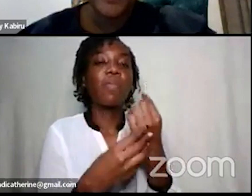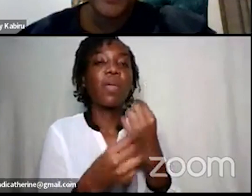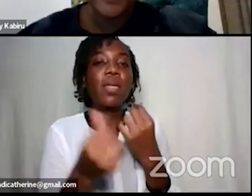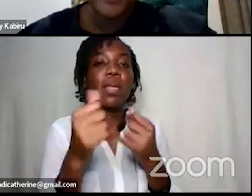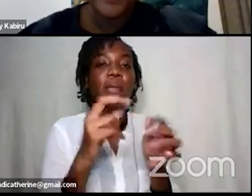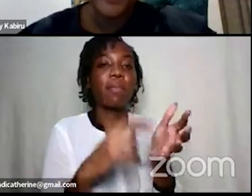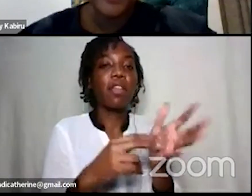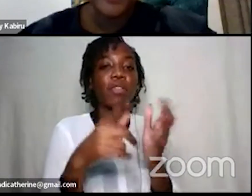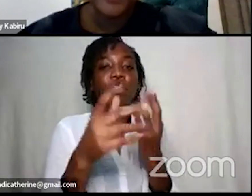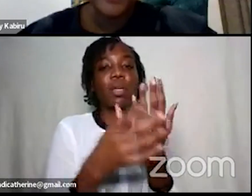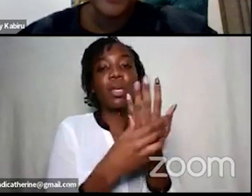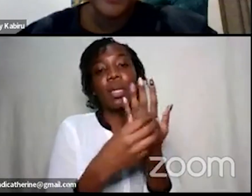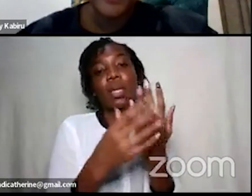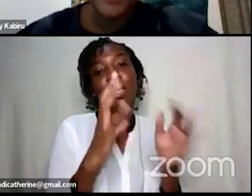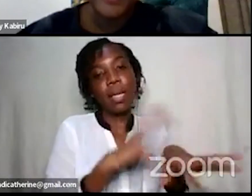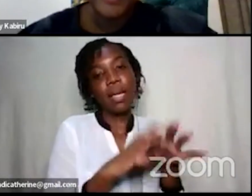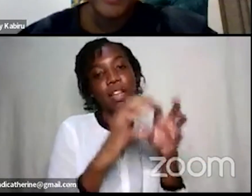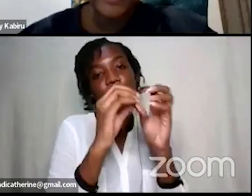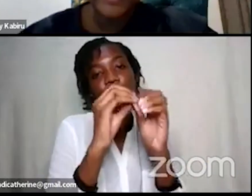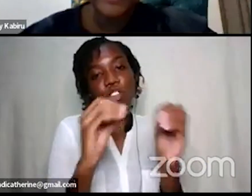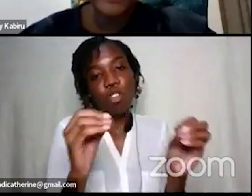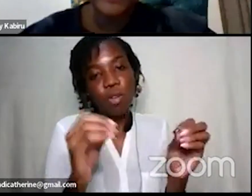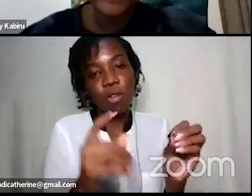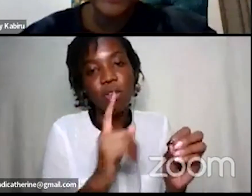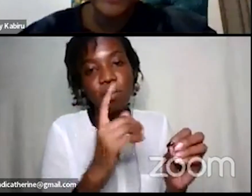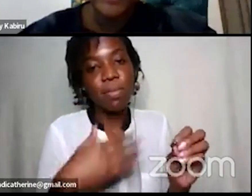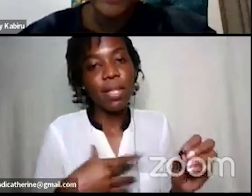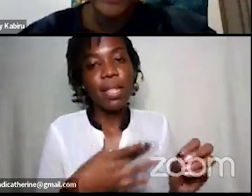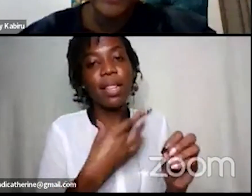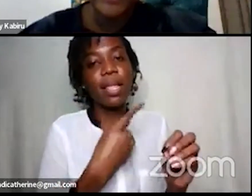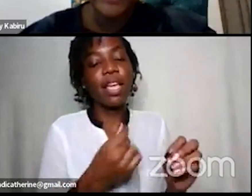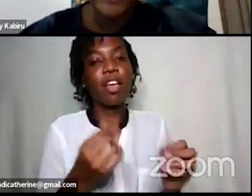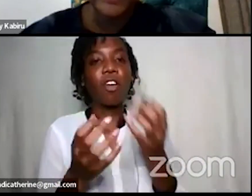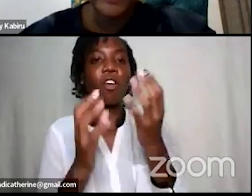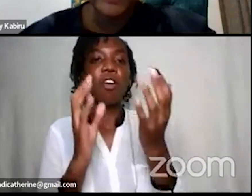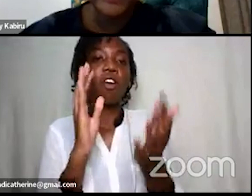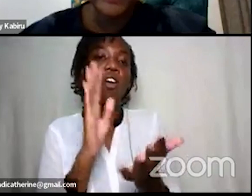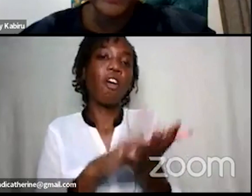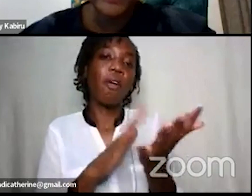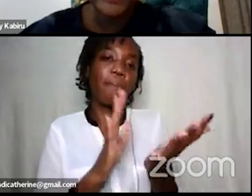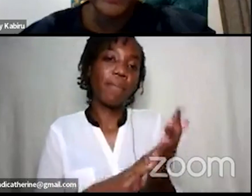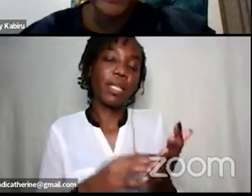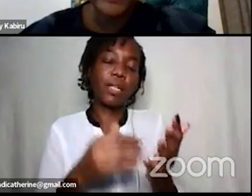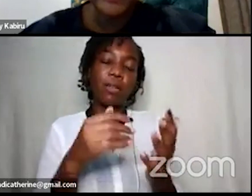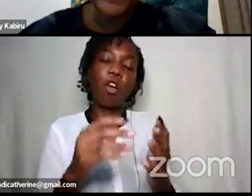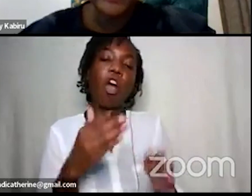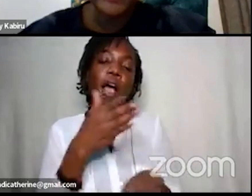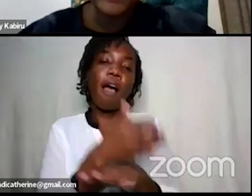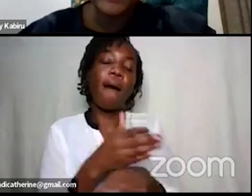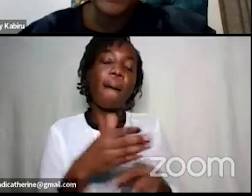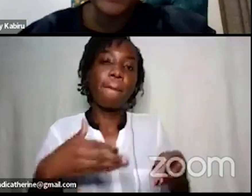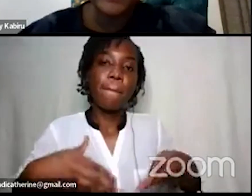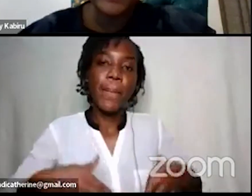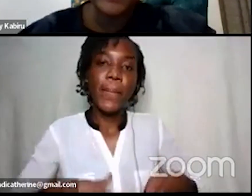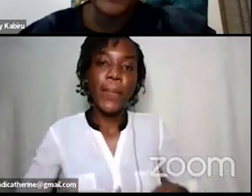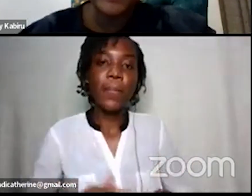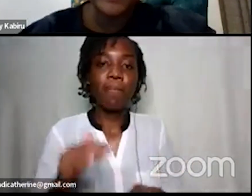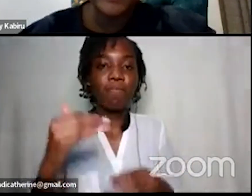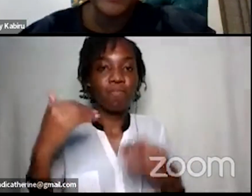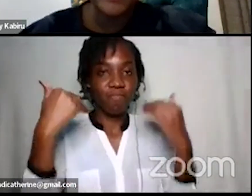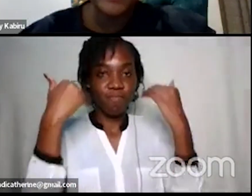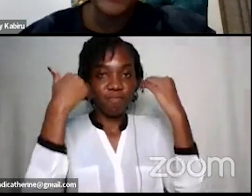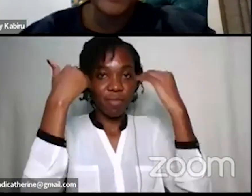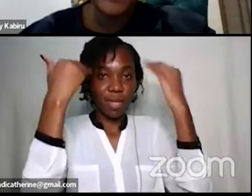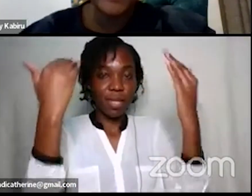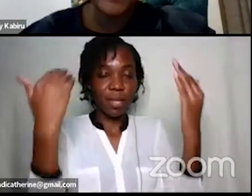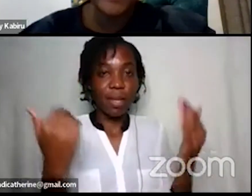yes, I like the comment by Magina. Says postnatal depression is best handled by professionals because co-workers may not